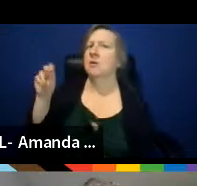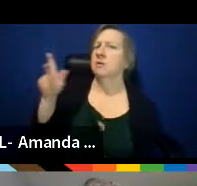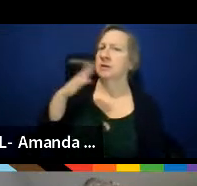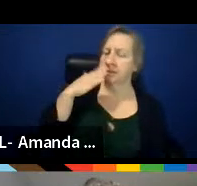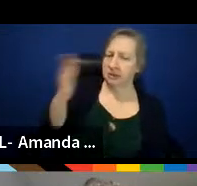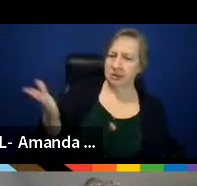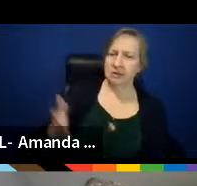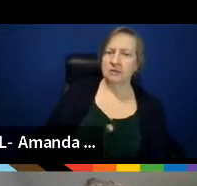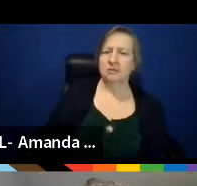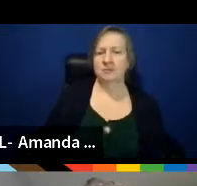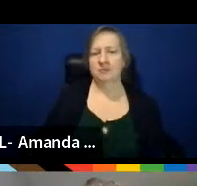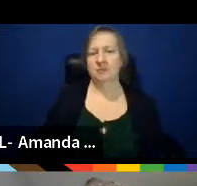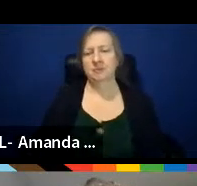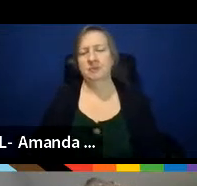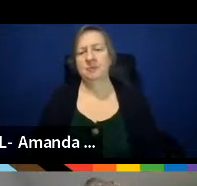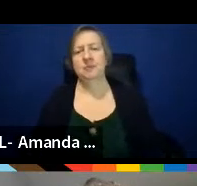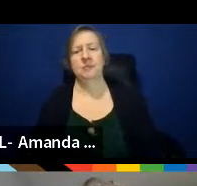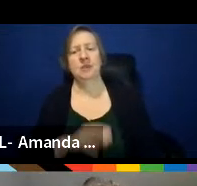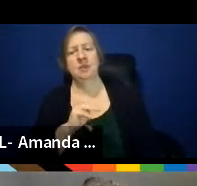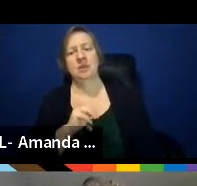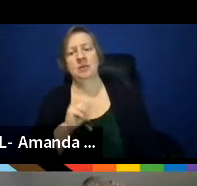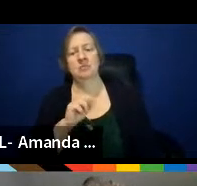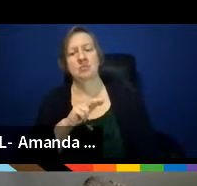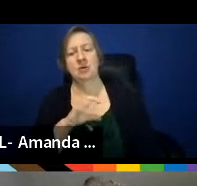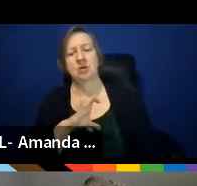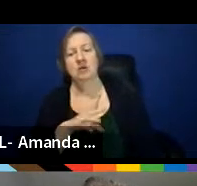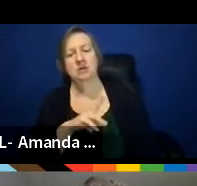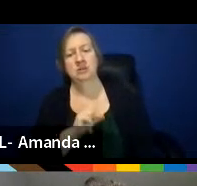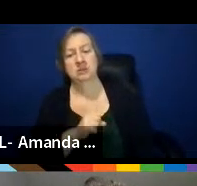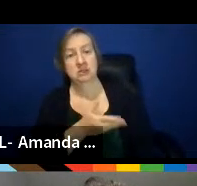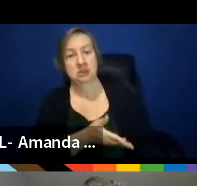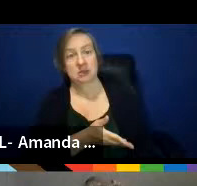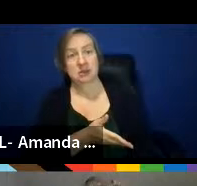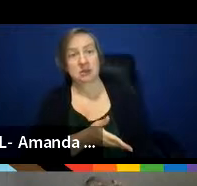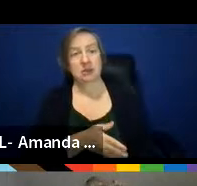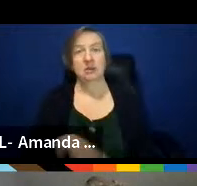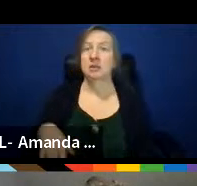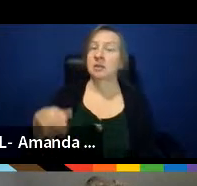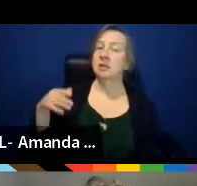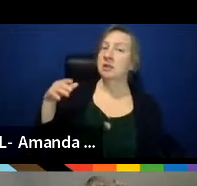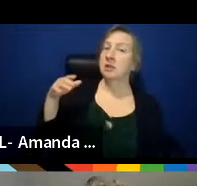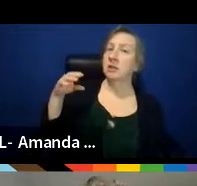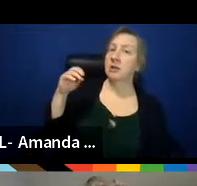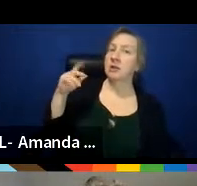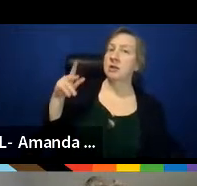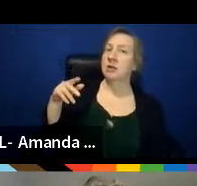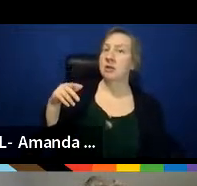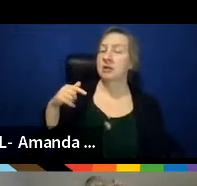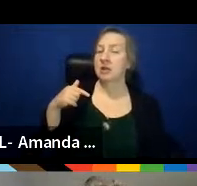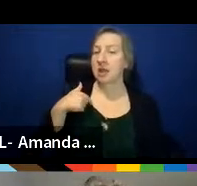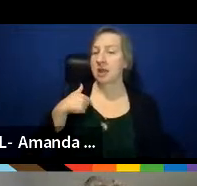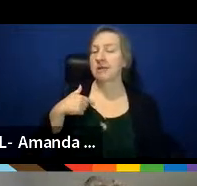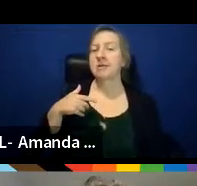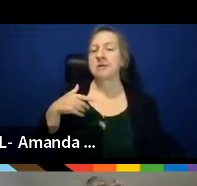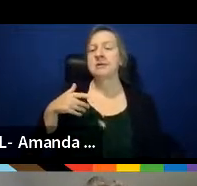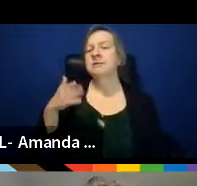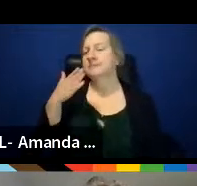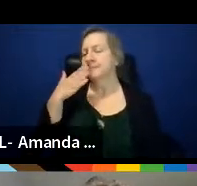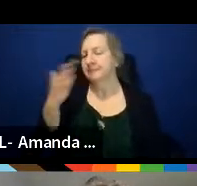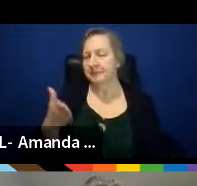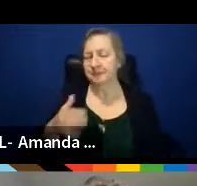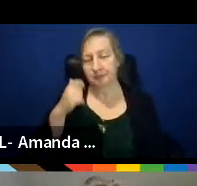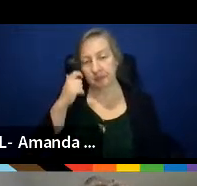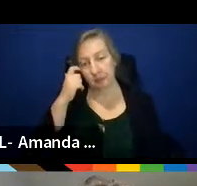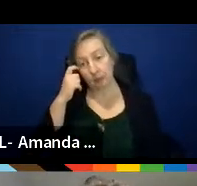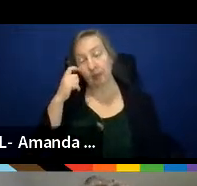you. Sure. Marcus? Am I on? No, okay, I'm off mute. Yeah, thank you.